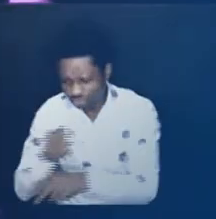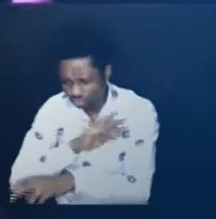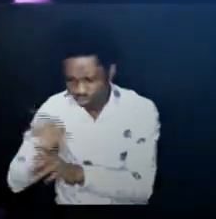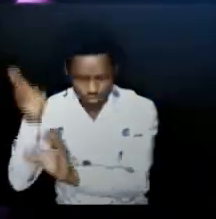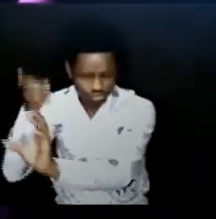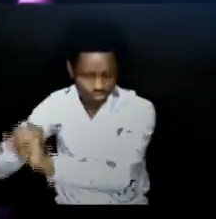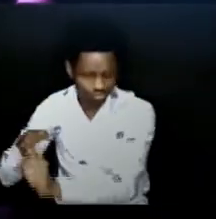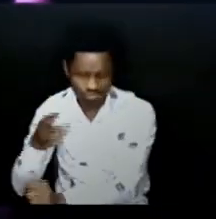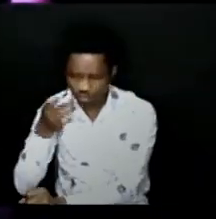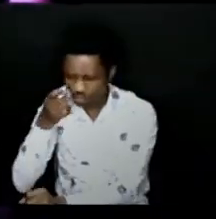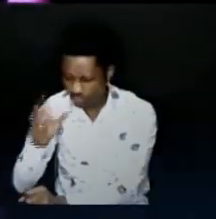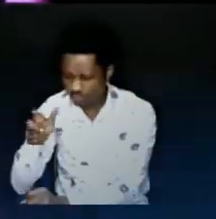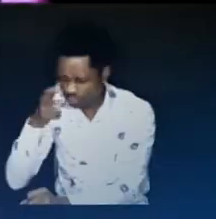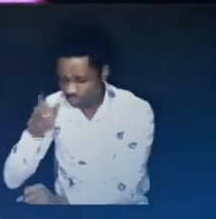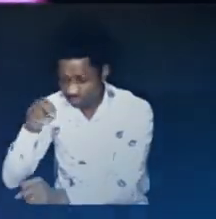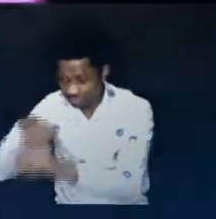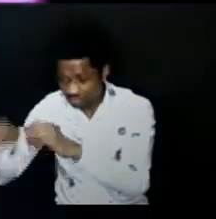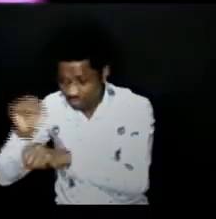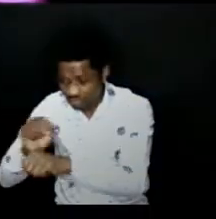workplace.